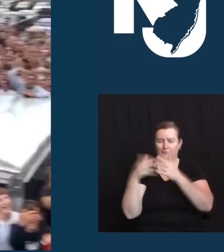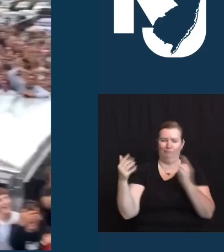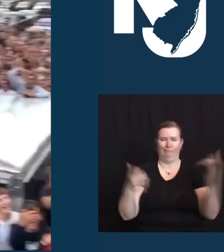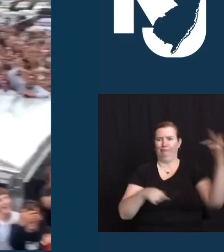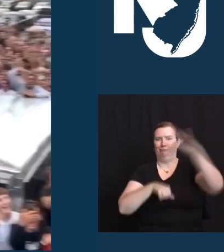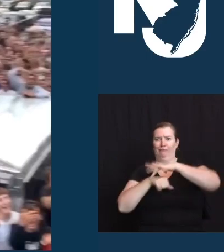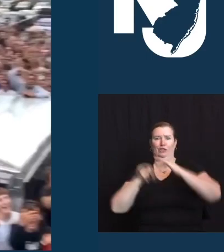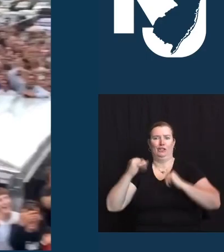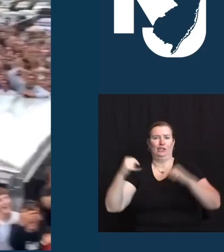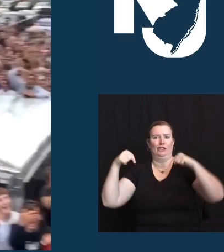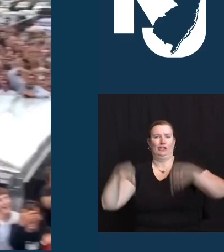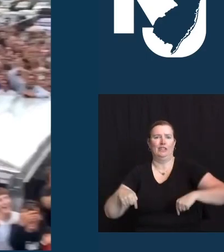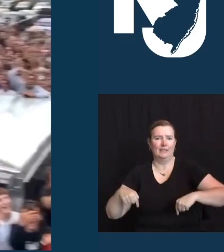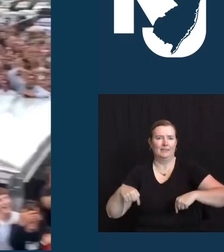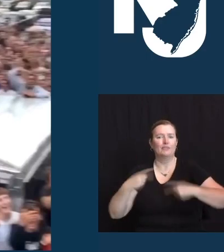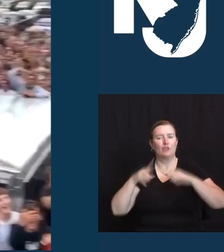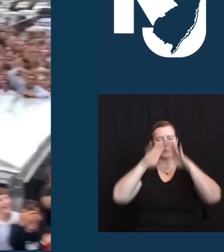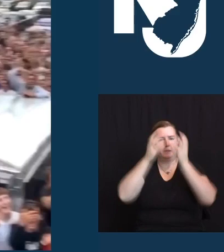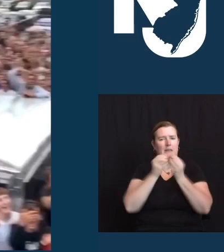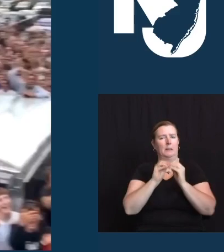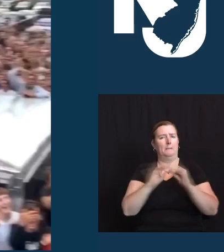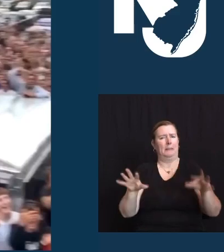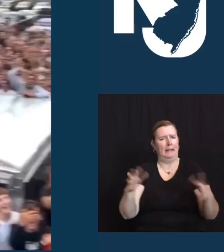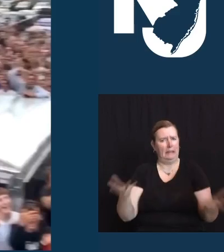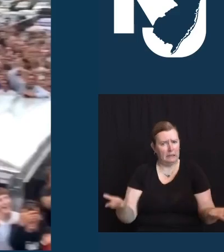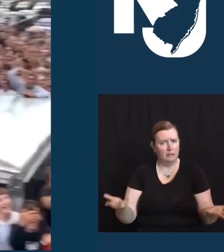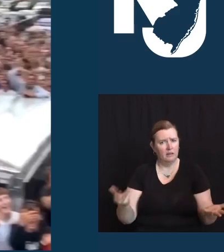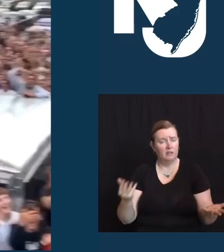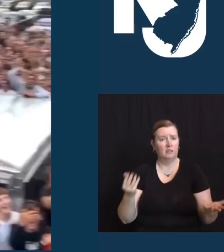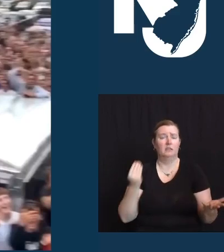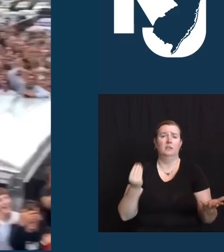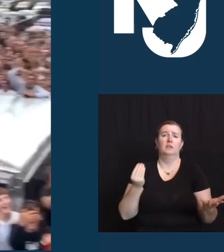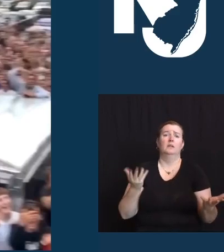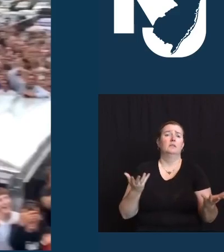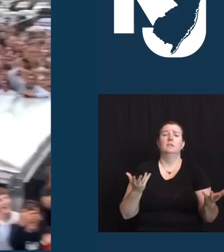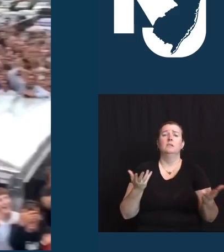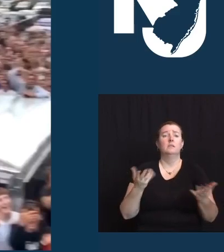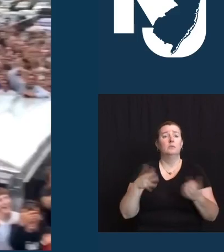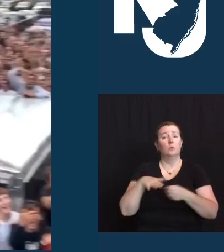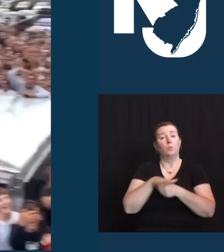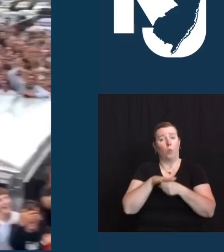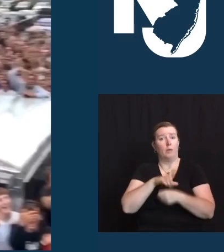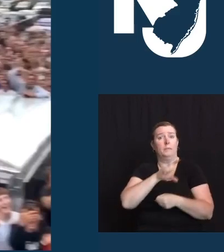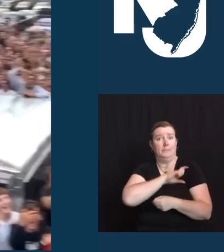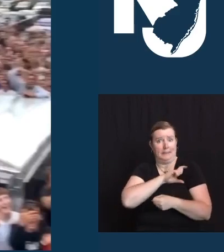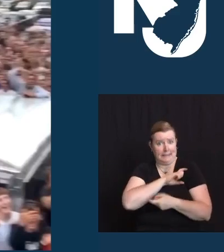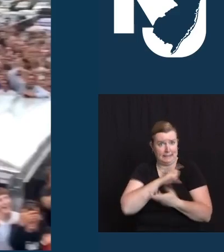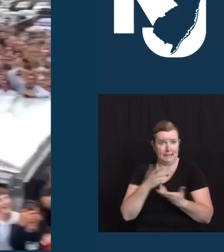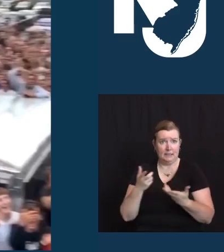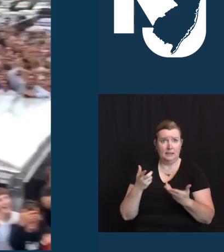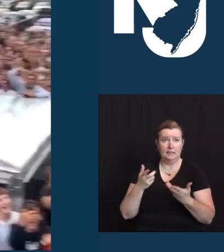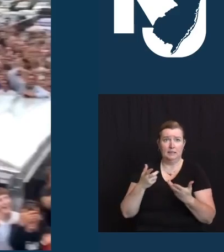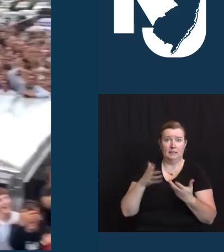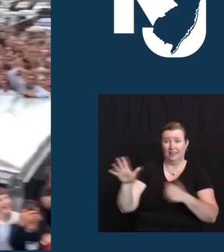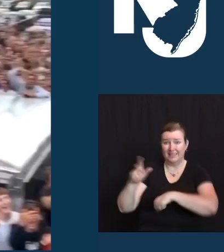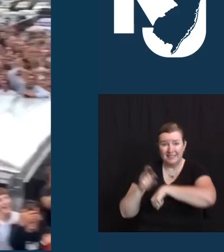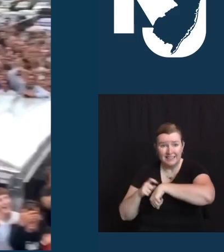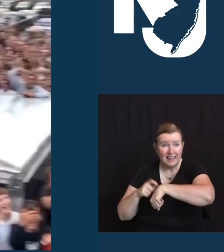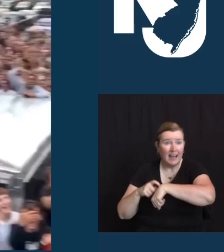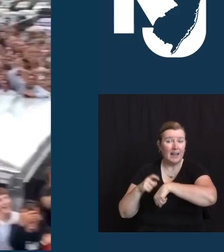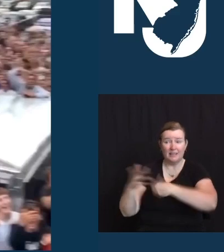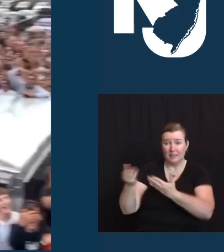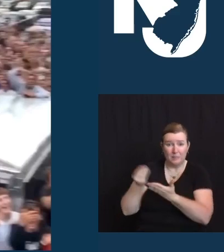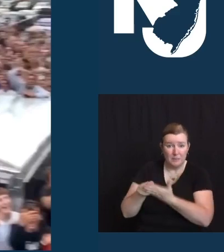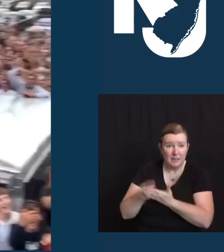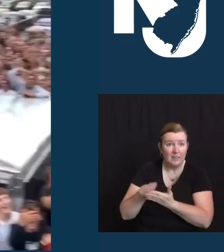pandemic. Moreover, the local police resources that were needed to disperse the crowd were substantial. And I know the